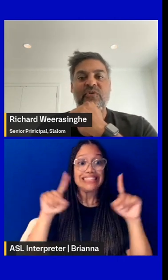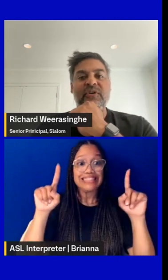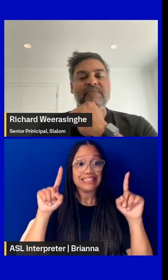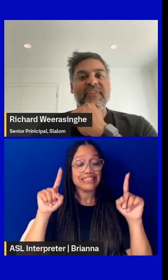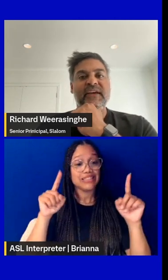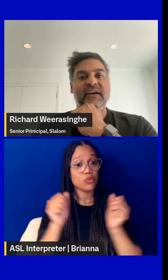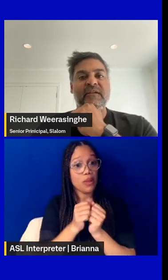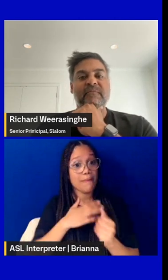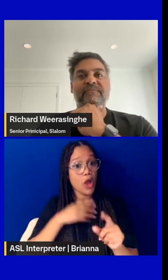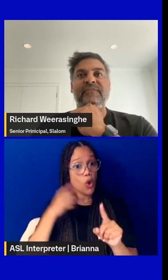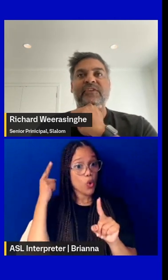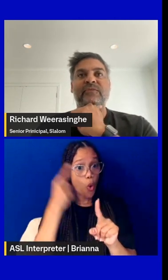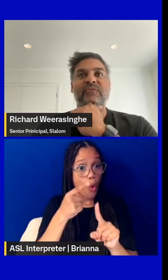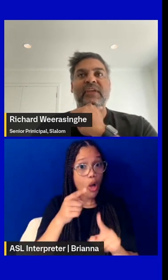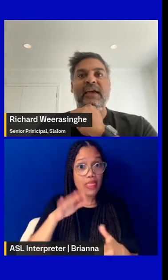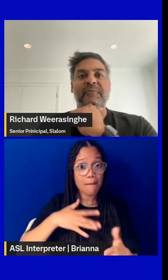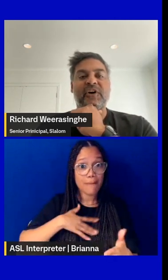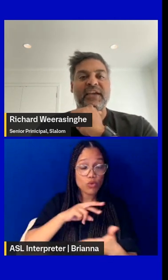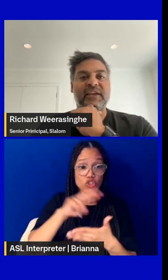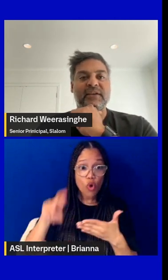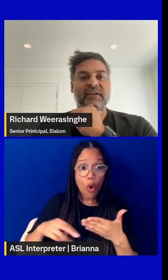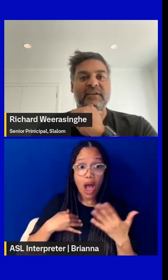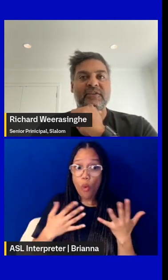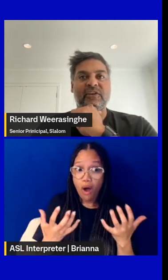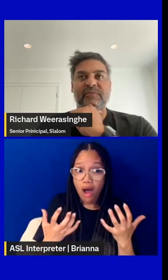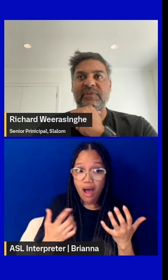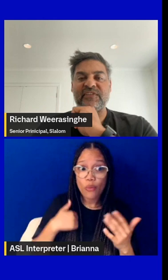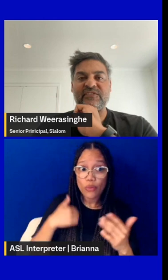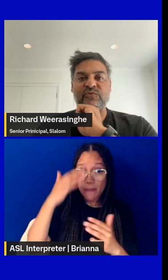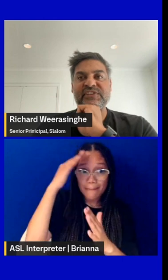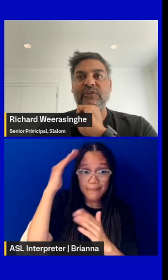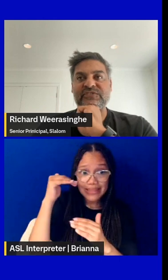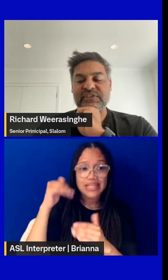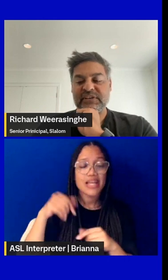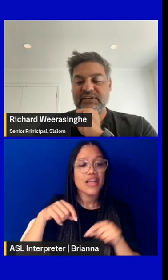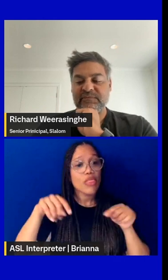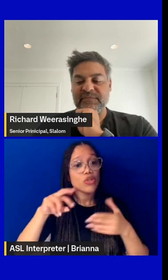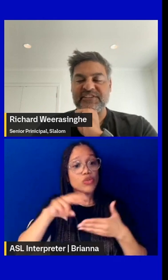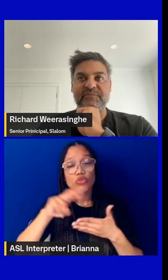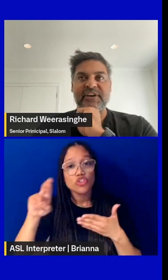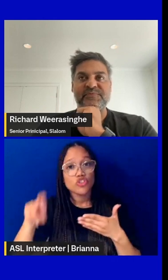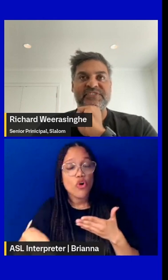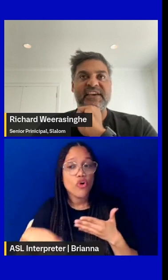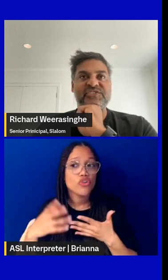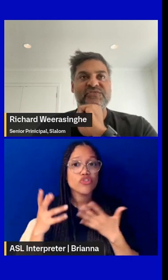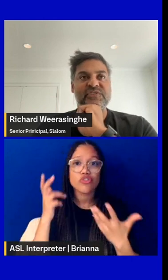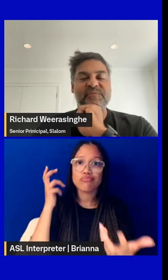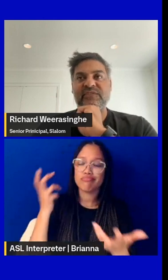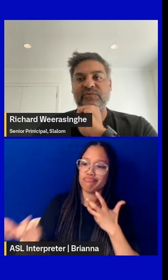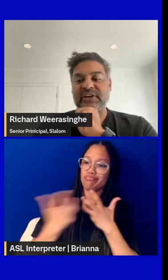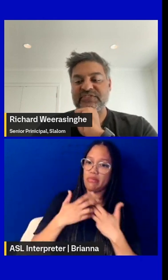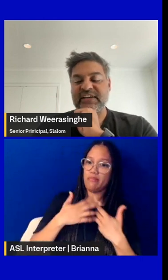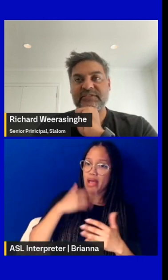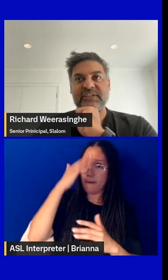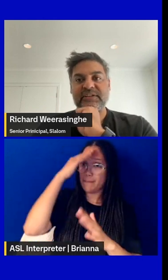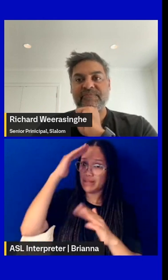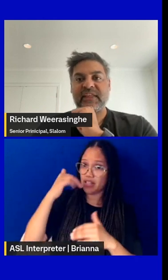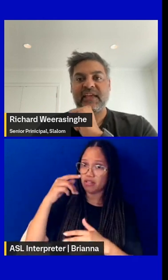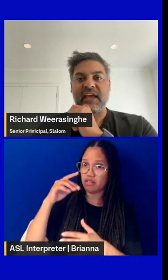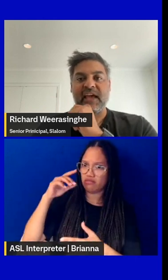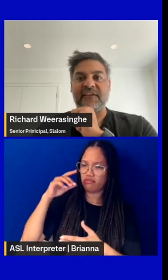hoping for? Am I, is the results meeting my expectations for the amount of work I've